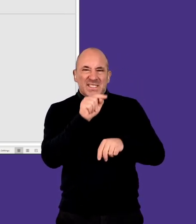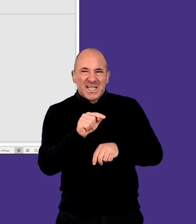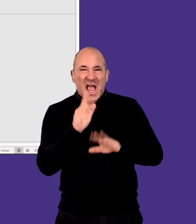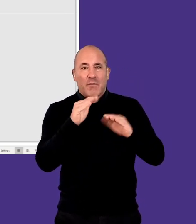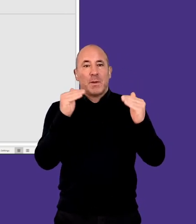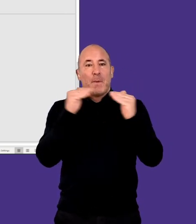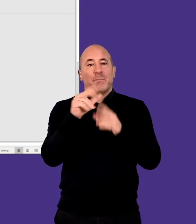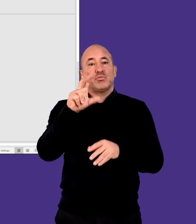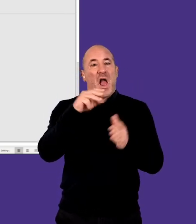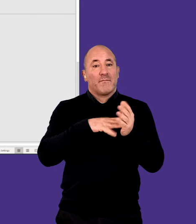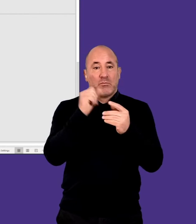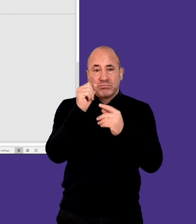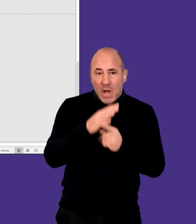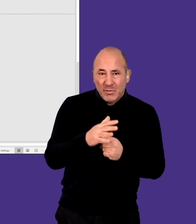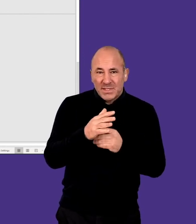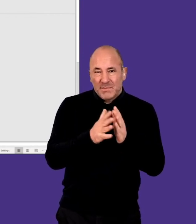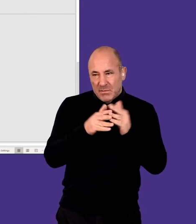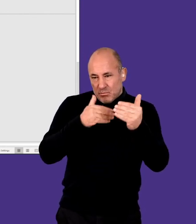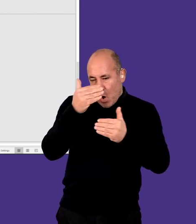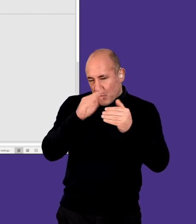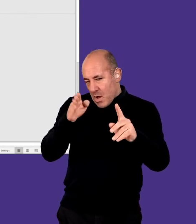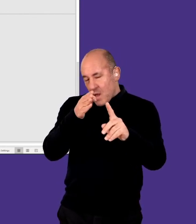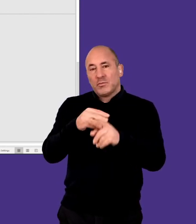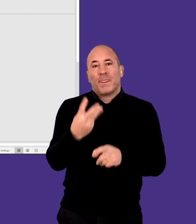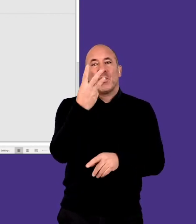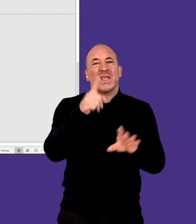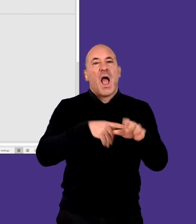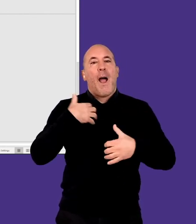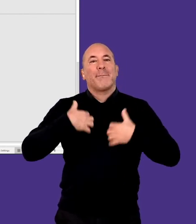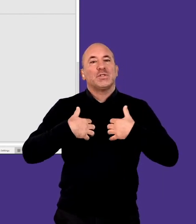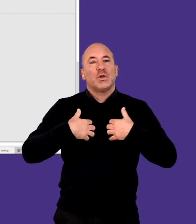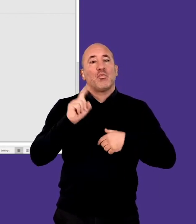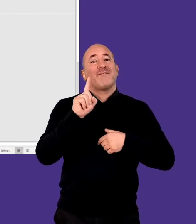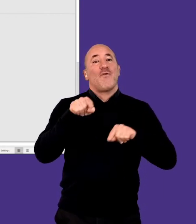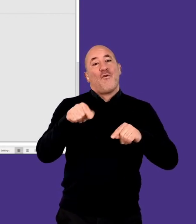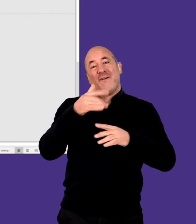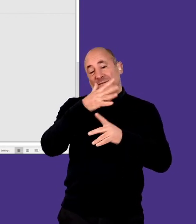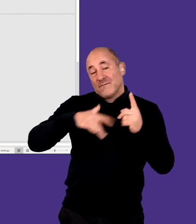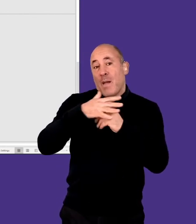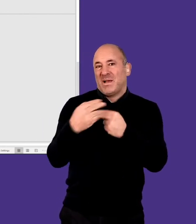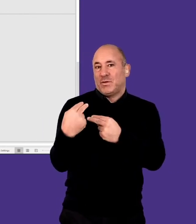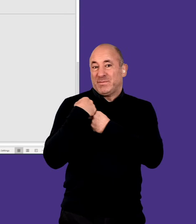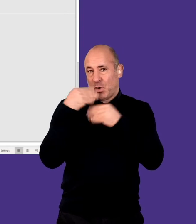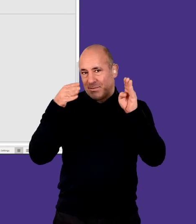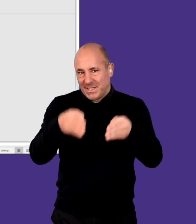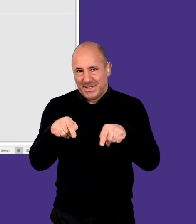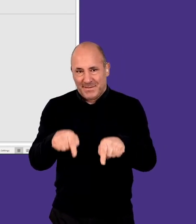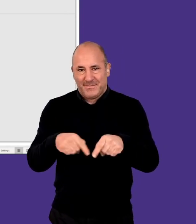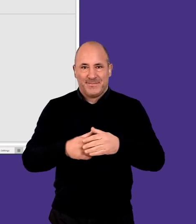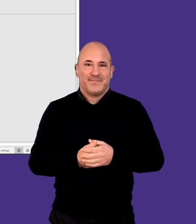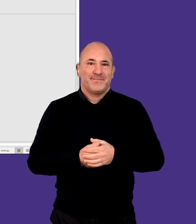your 12-month priorities, allowing you to progress towards your 3-year ambition for developing your